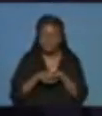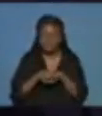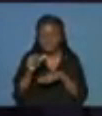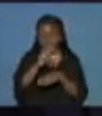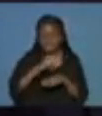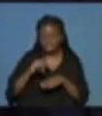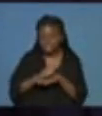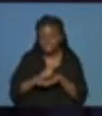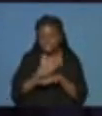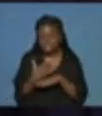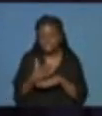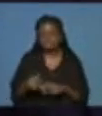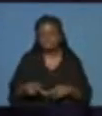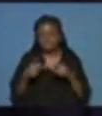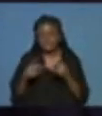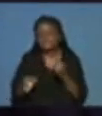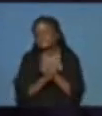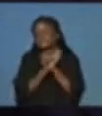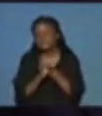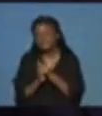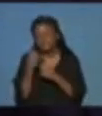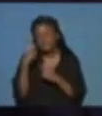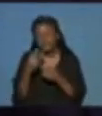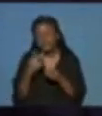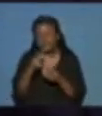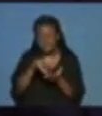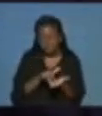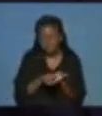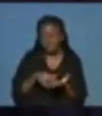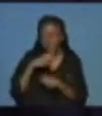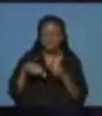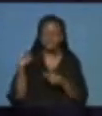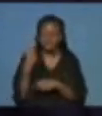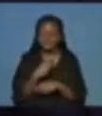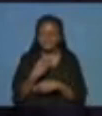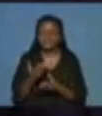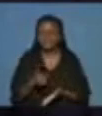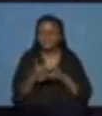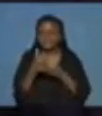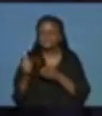for the most vulnerable among us while helping to retool our workforce.